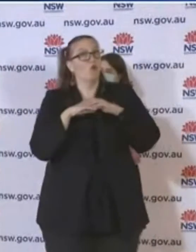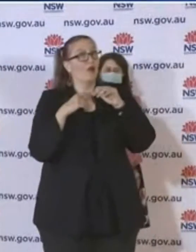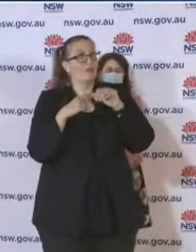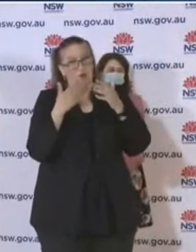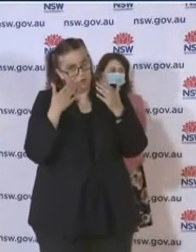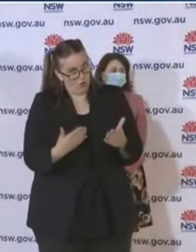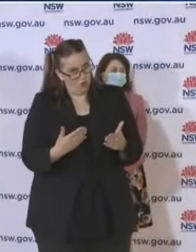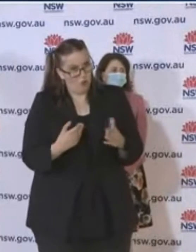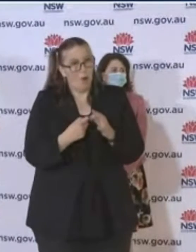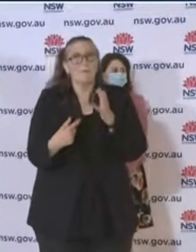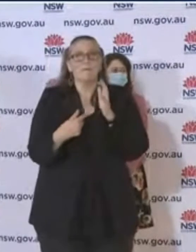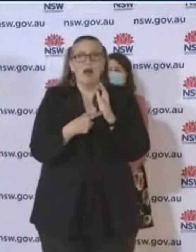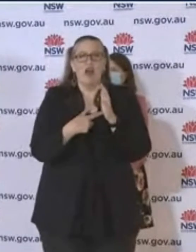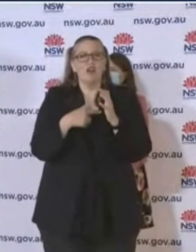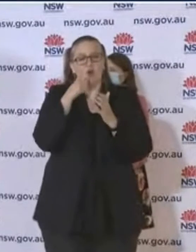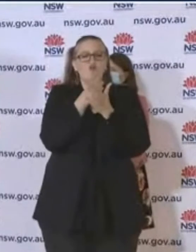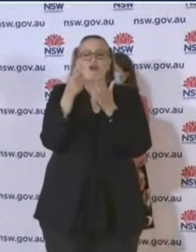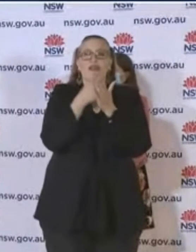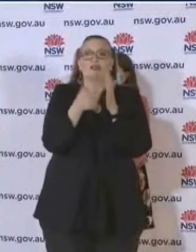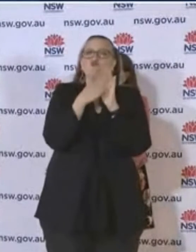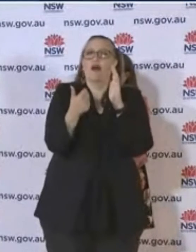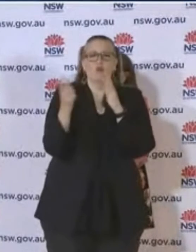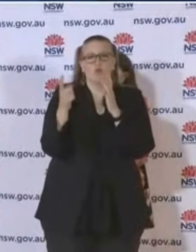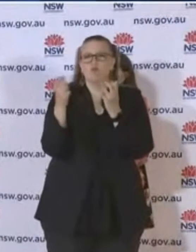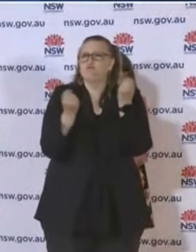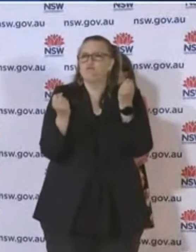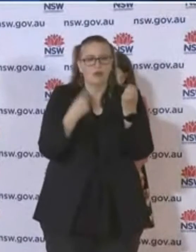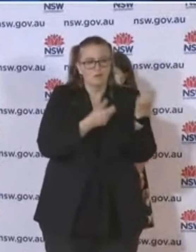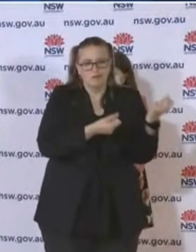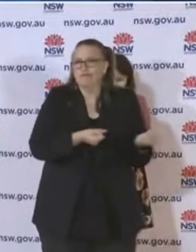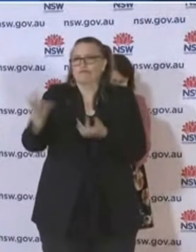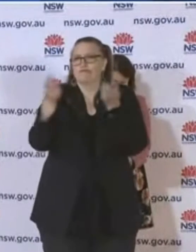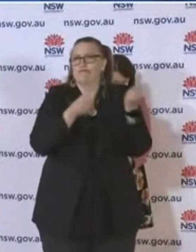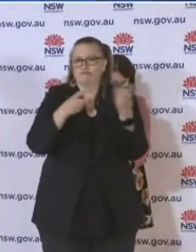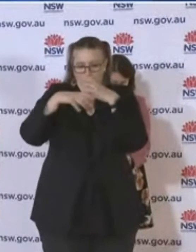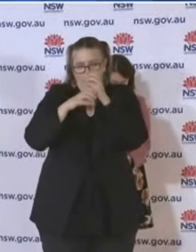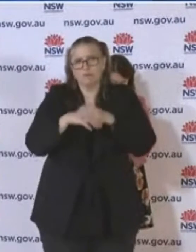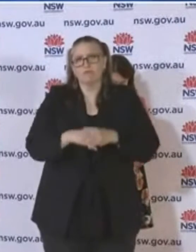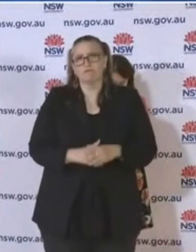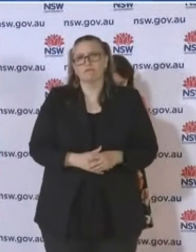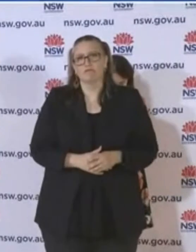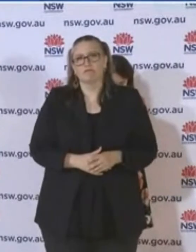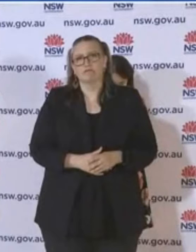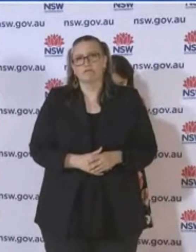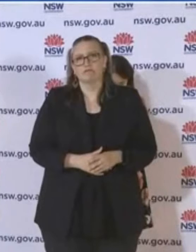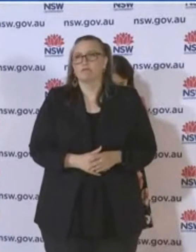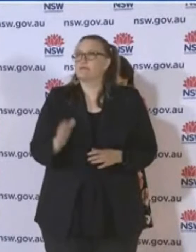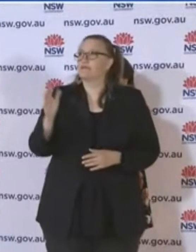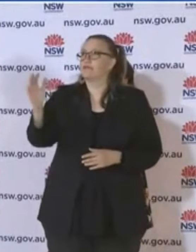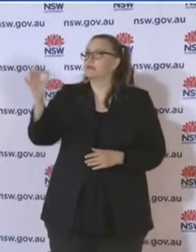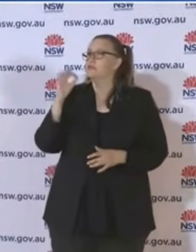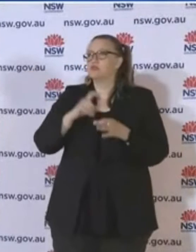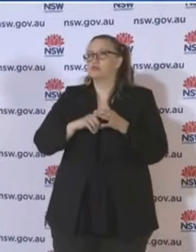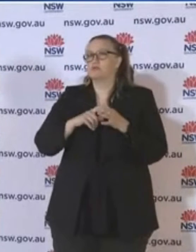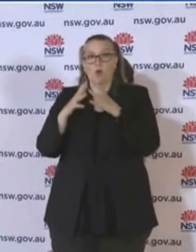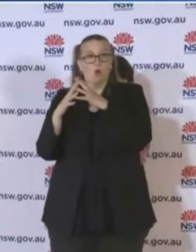back to you about that detail. I just don't know. Western New South Wales has remained an area of concern. We're hearing reports from people there saying